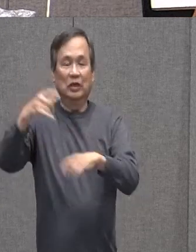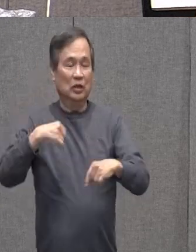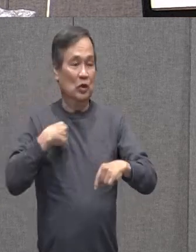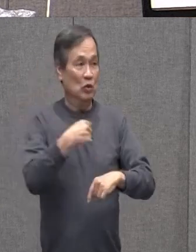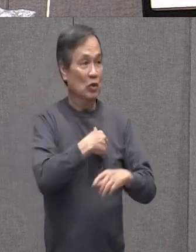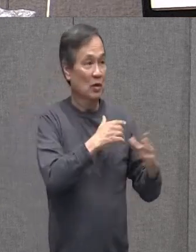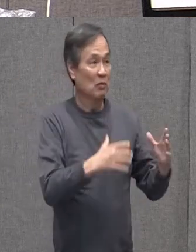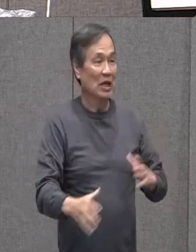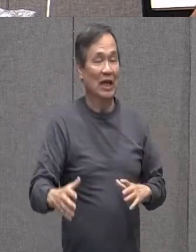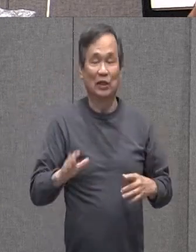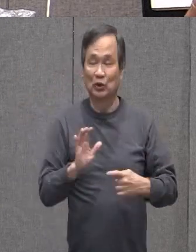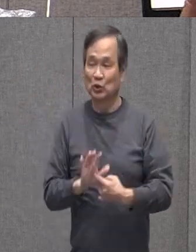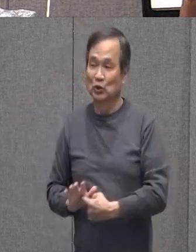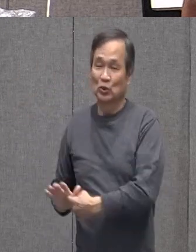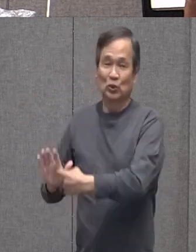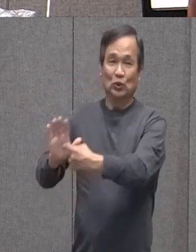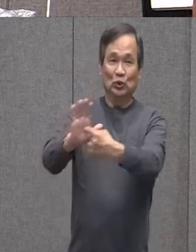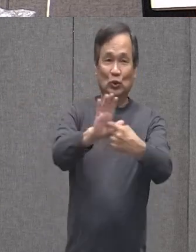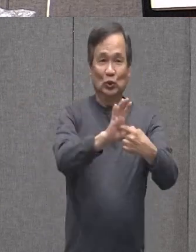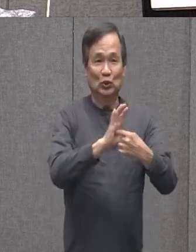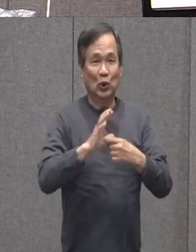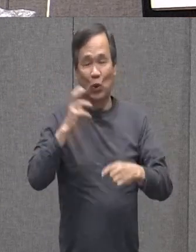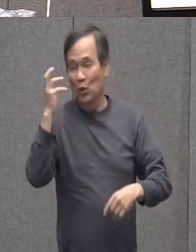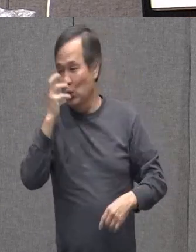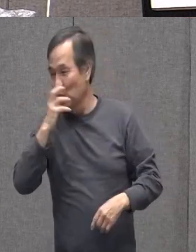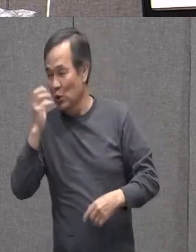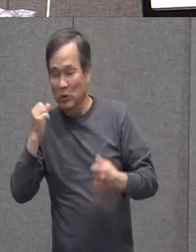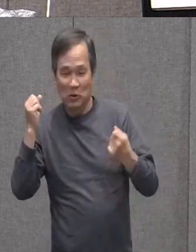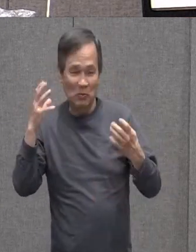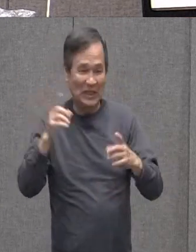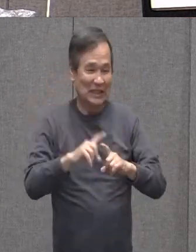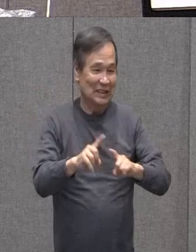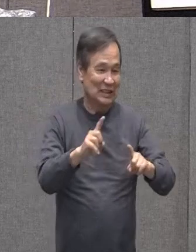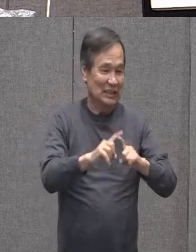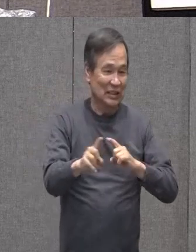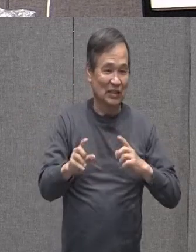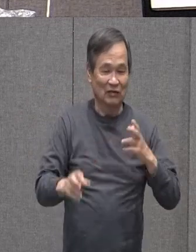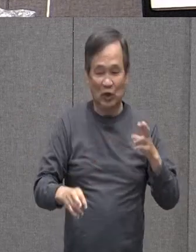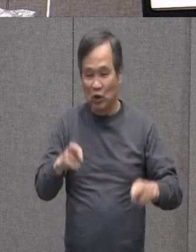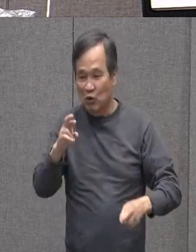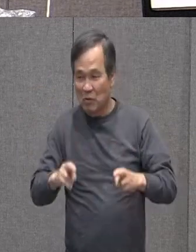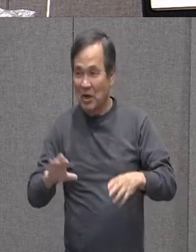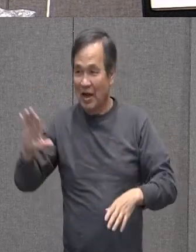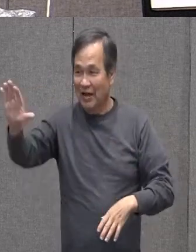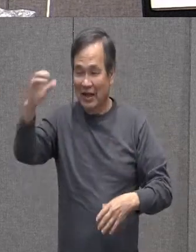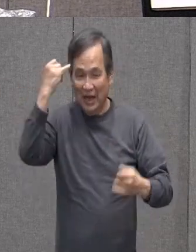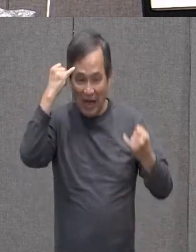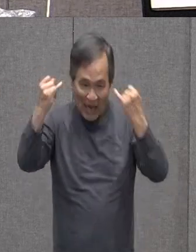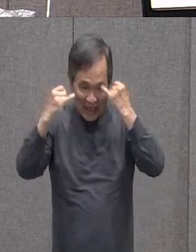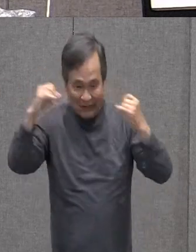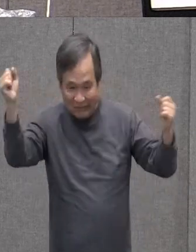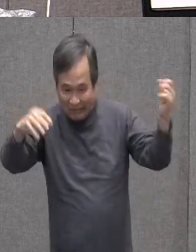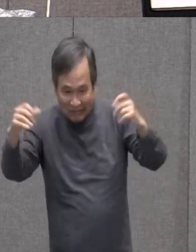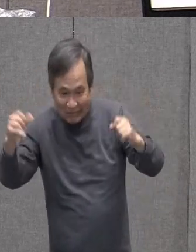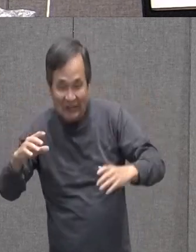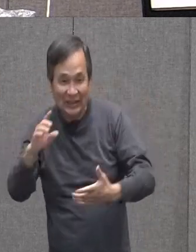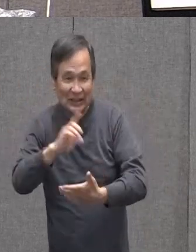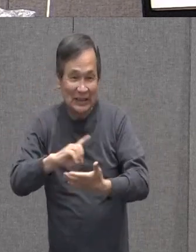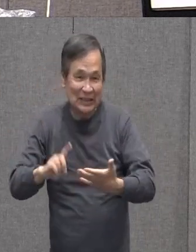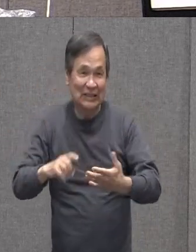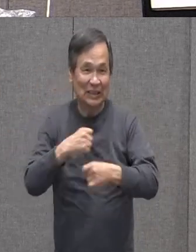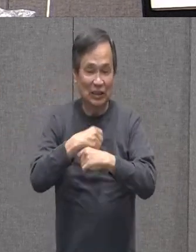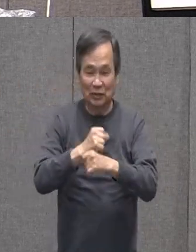huge showcase. And in this showcase, we were going to have all 3 schools put all our ideas, all our designs, all our robots, all of our neat